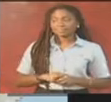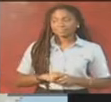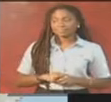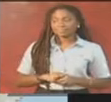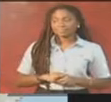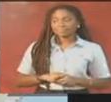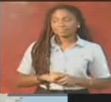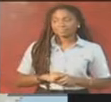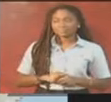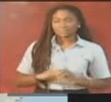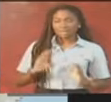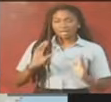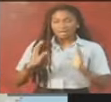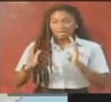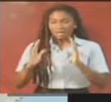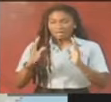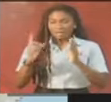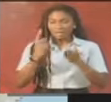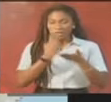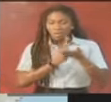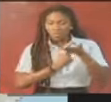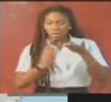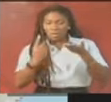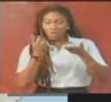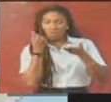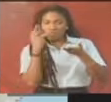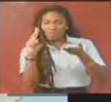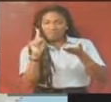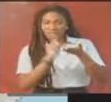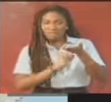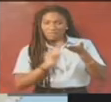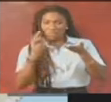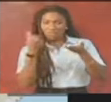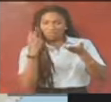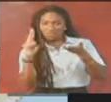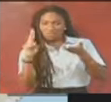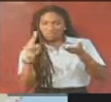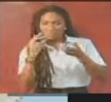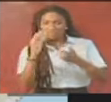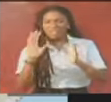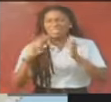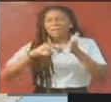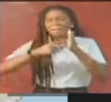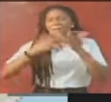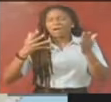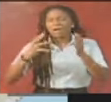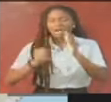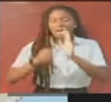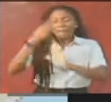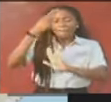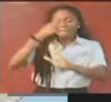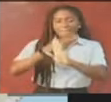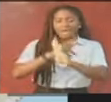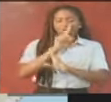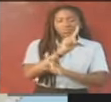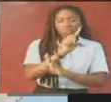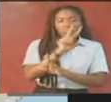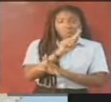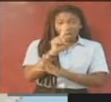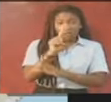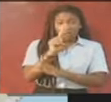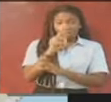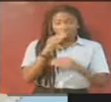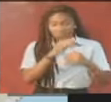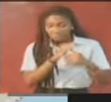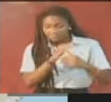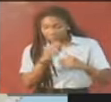weeks 12 and 13, which cover the period the 21st of March to the 3rd of April. And we note that back